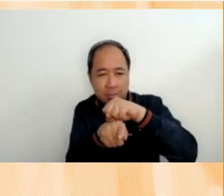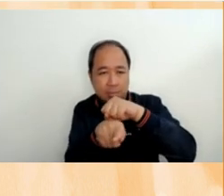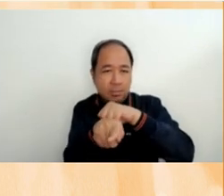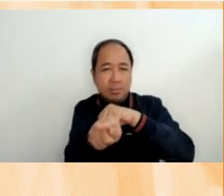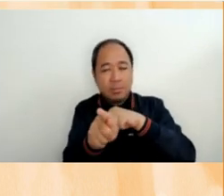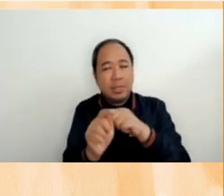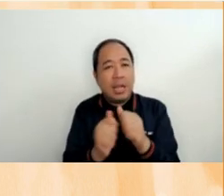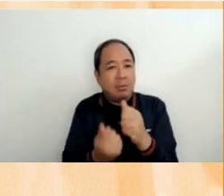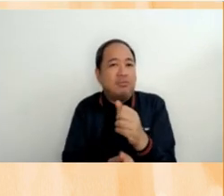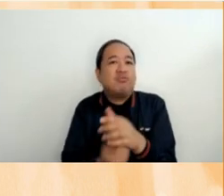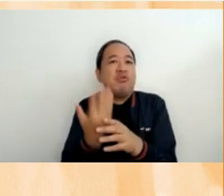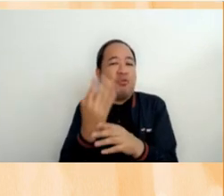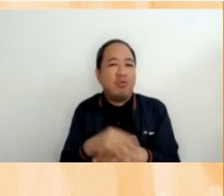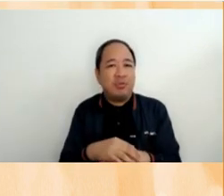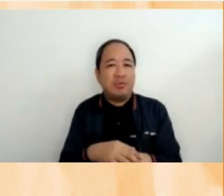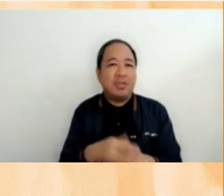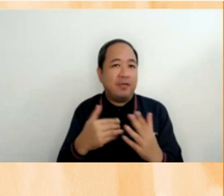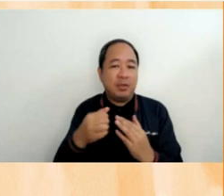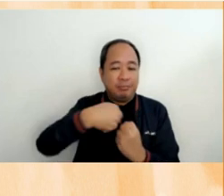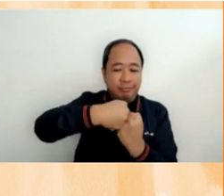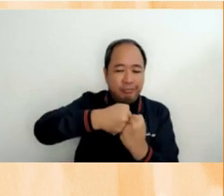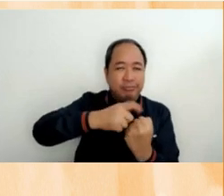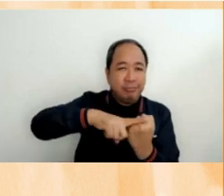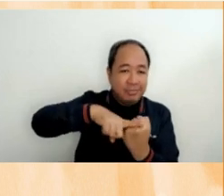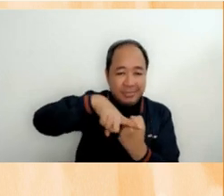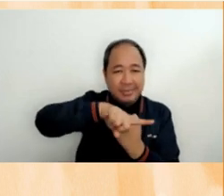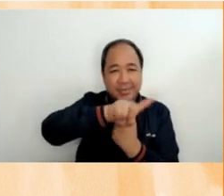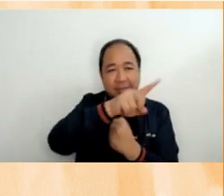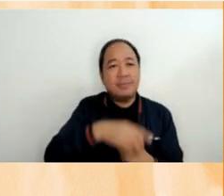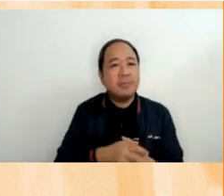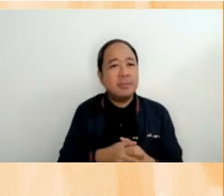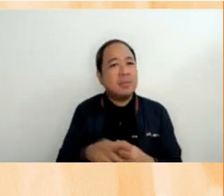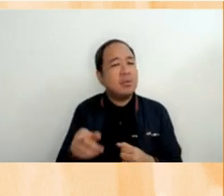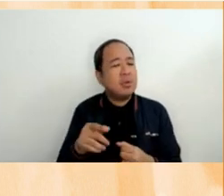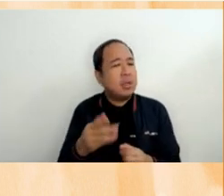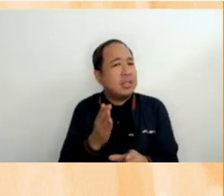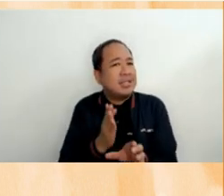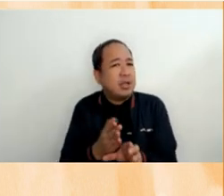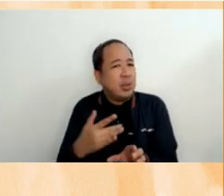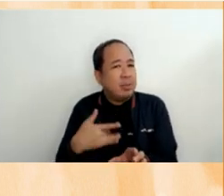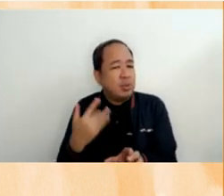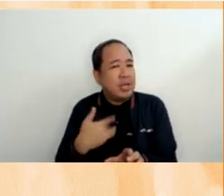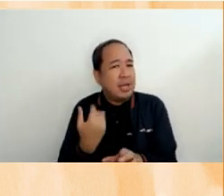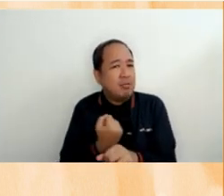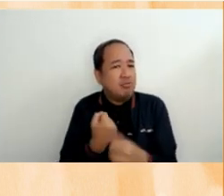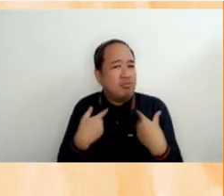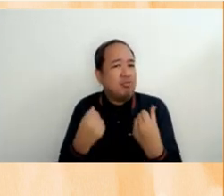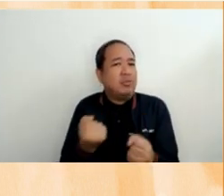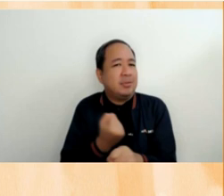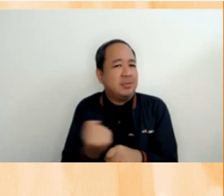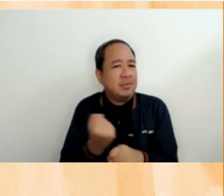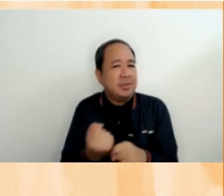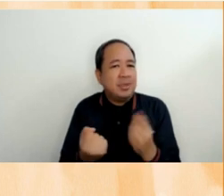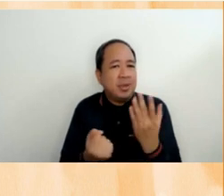grow. What is the importance of psycho-emotional resilience? By